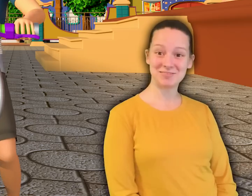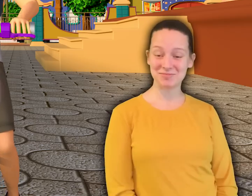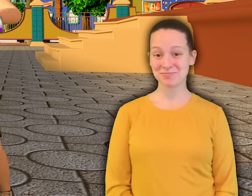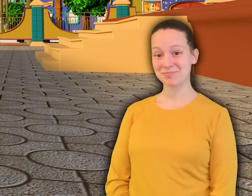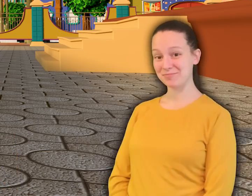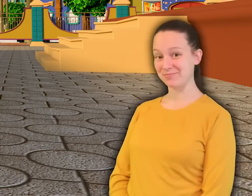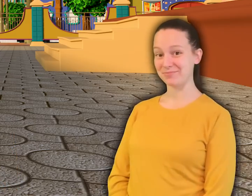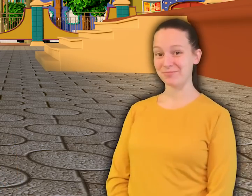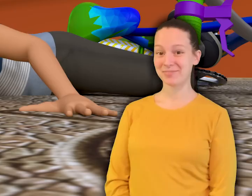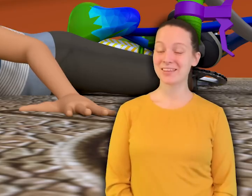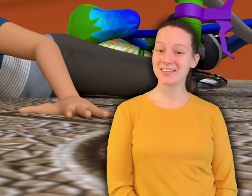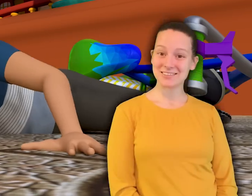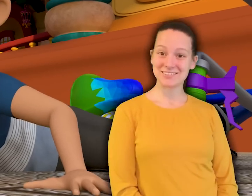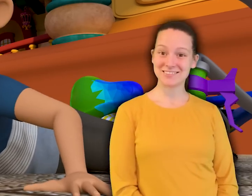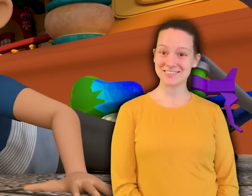around